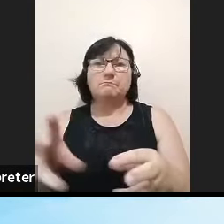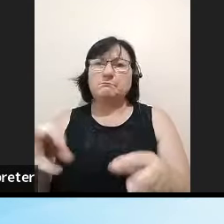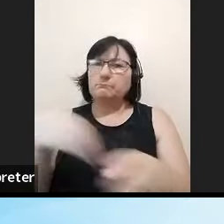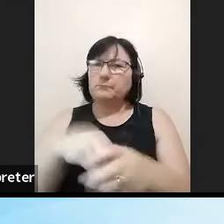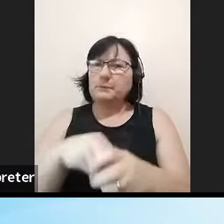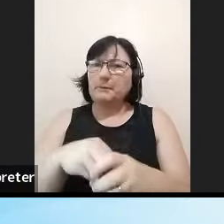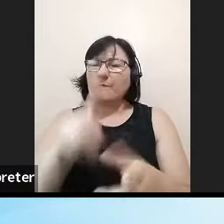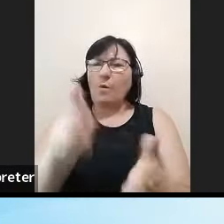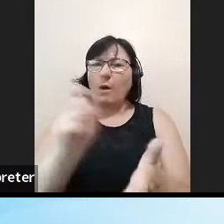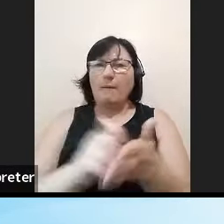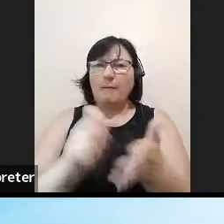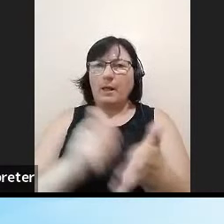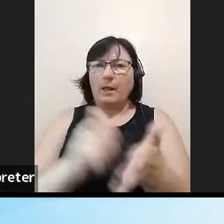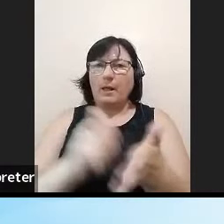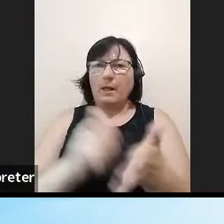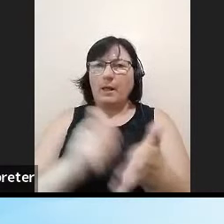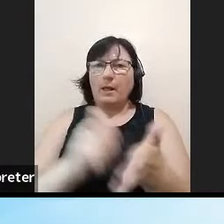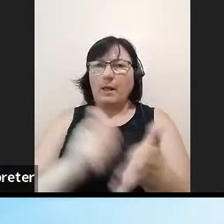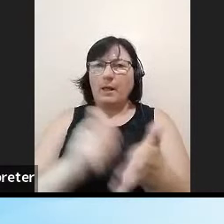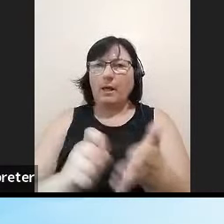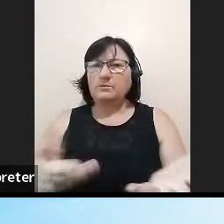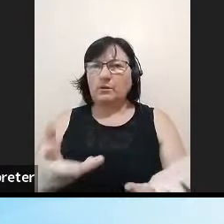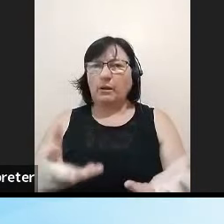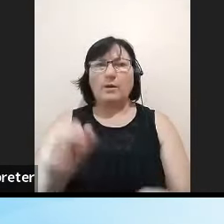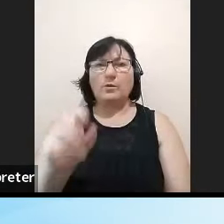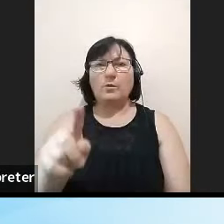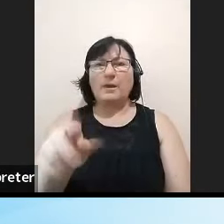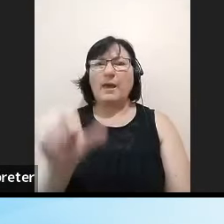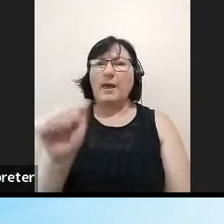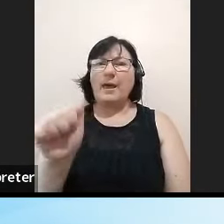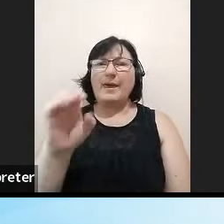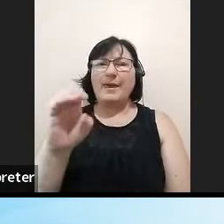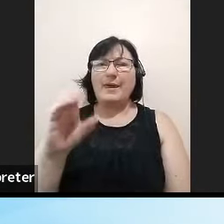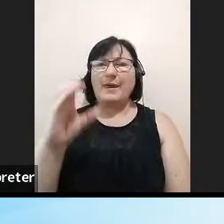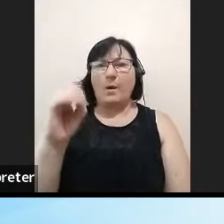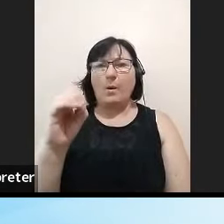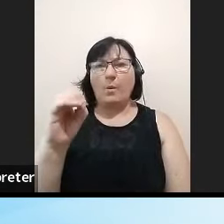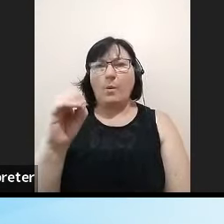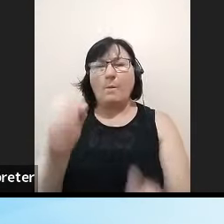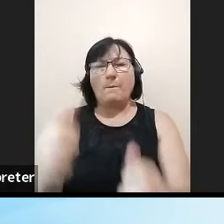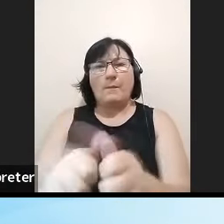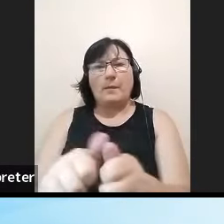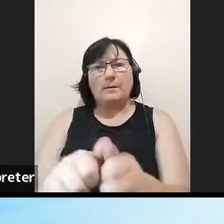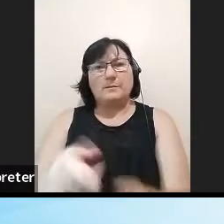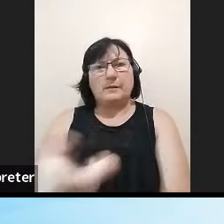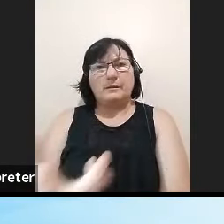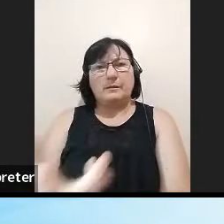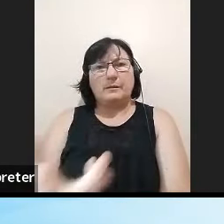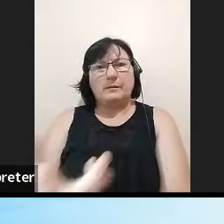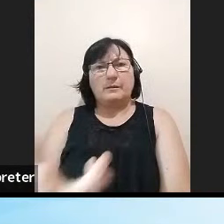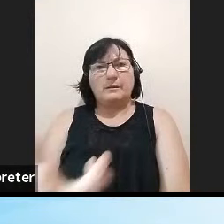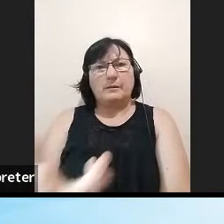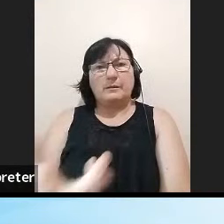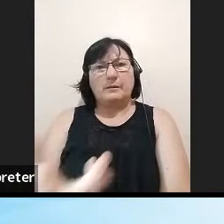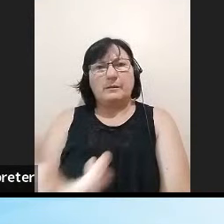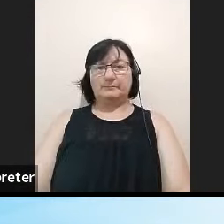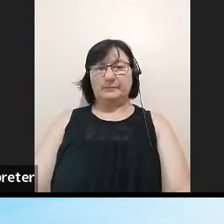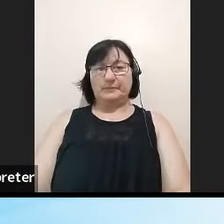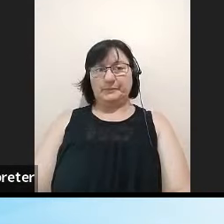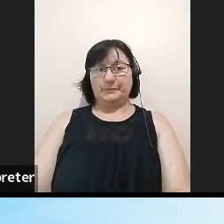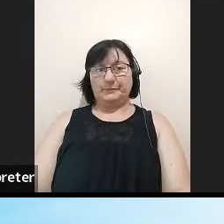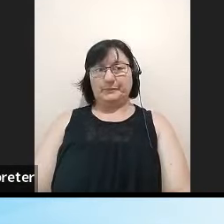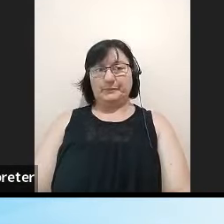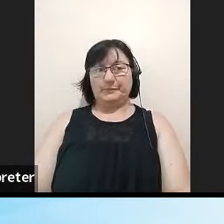become an AEO participant? Thank you, Mr. Moderator, and good evening to